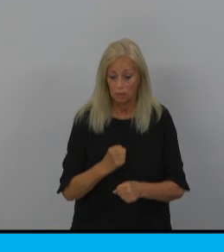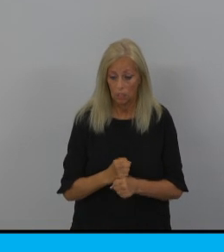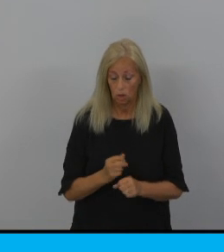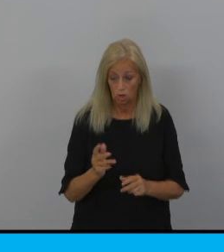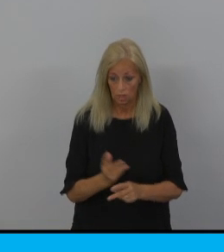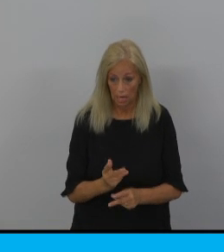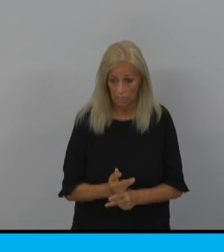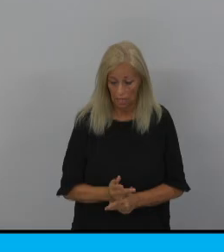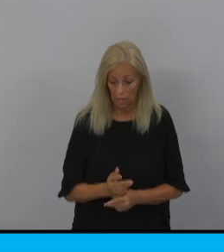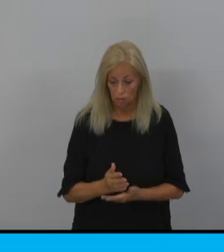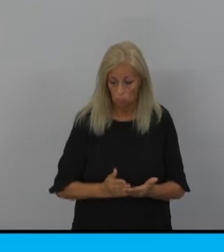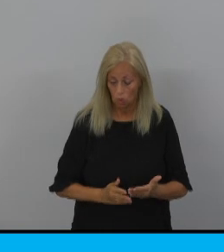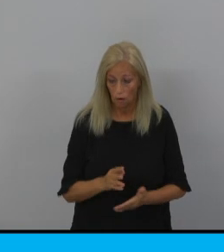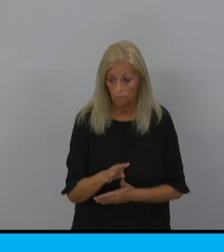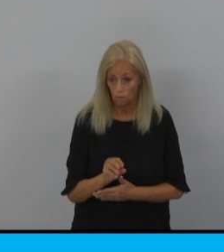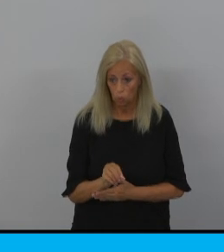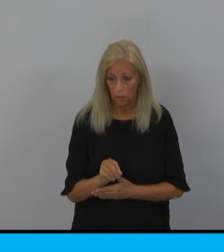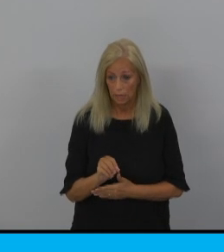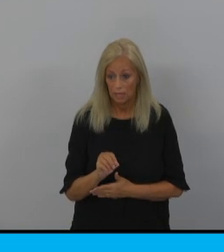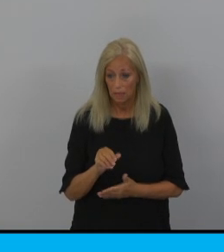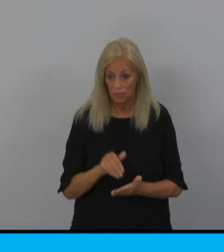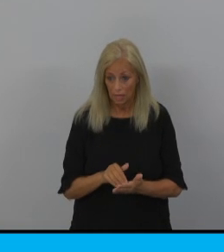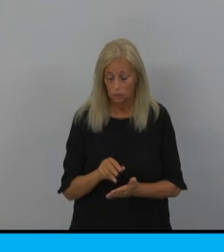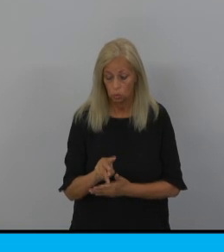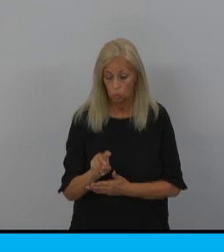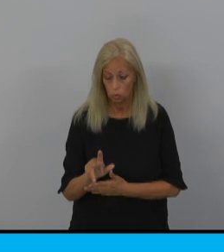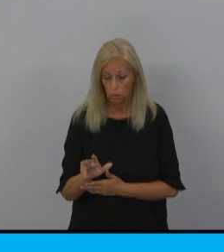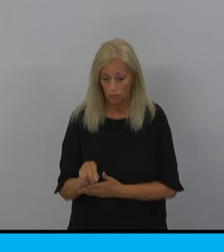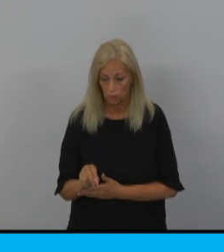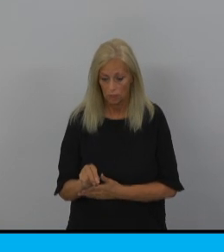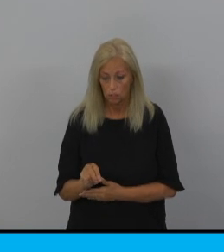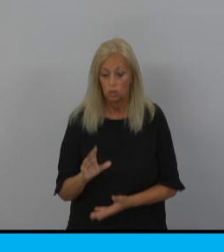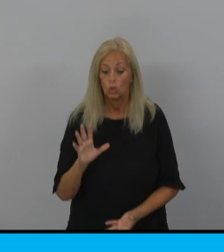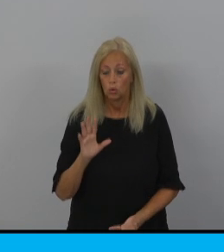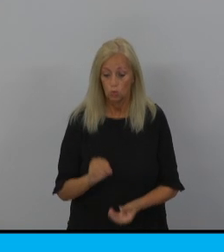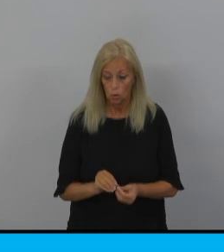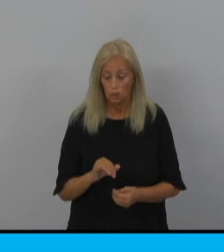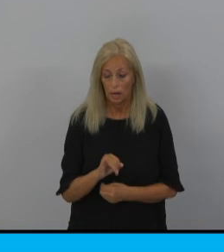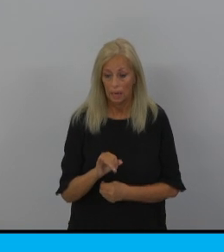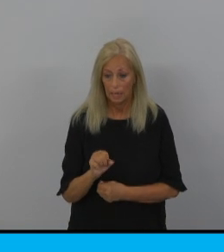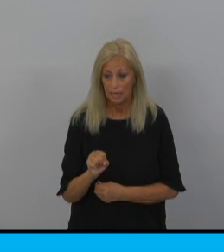40,230. So our total INS that we need is